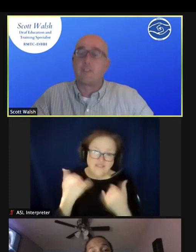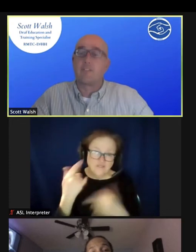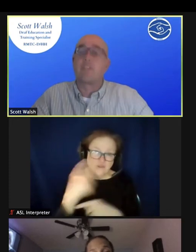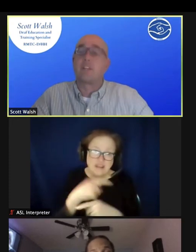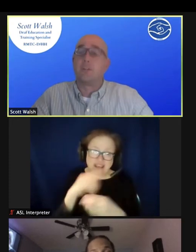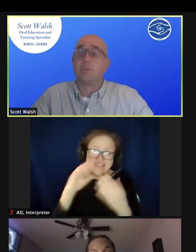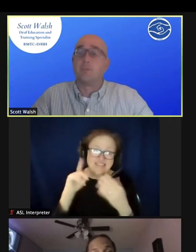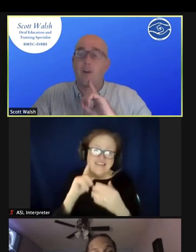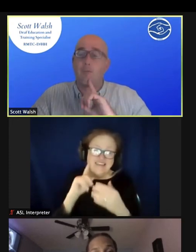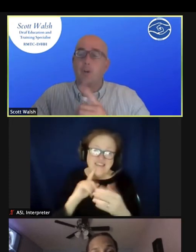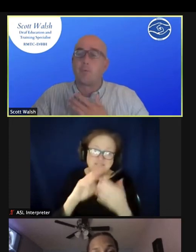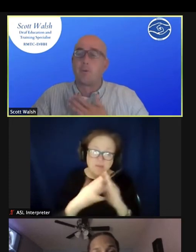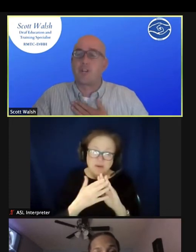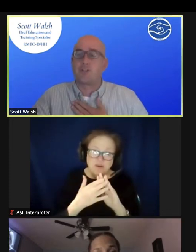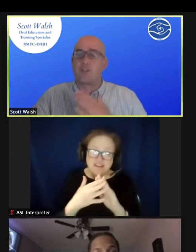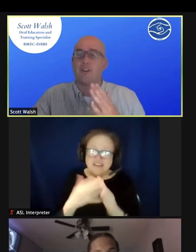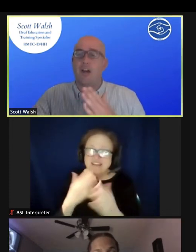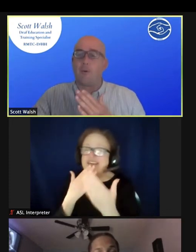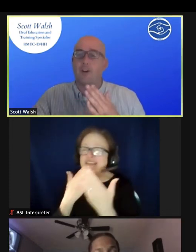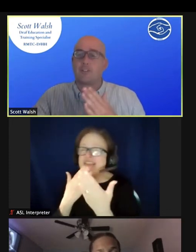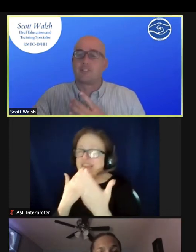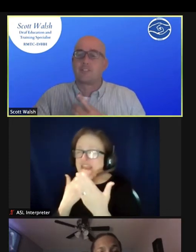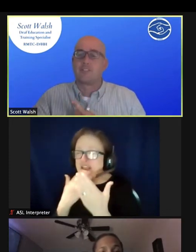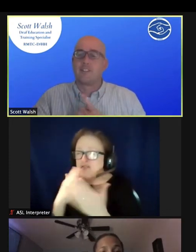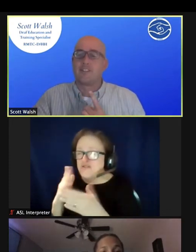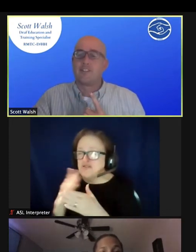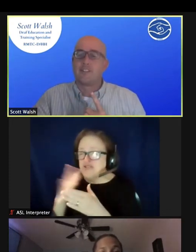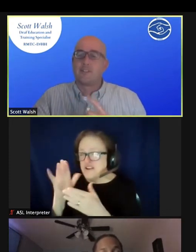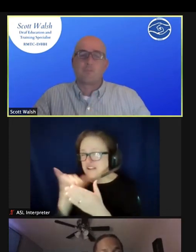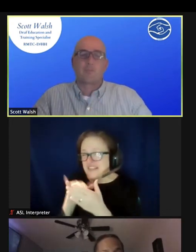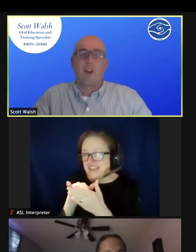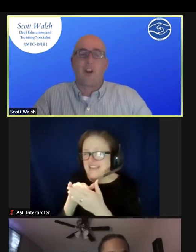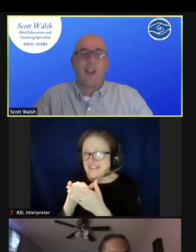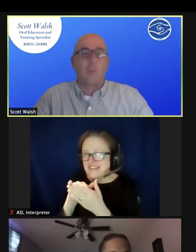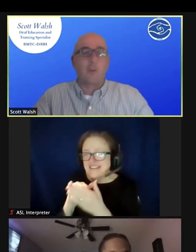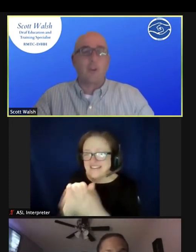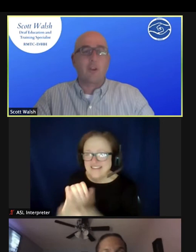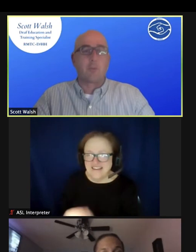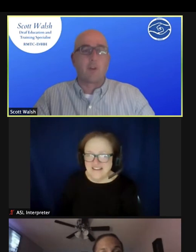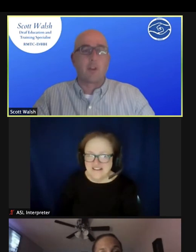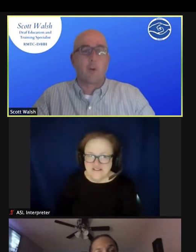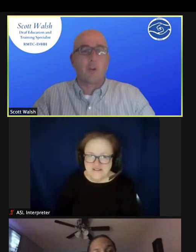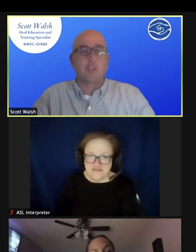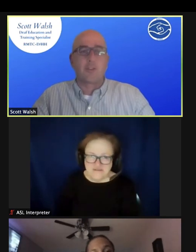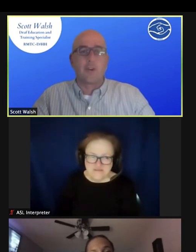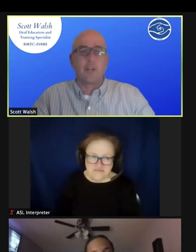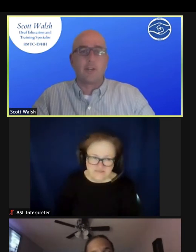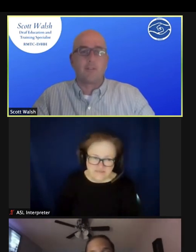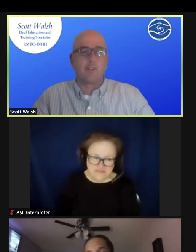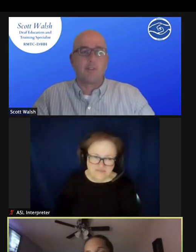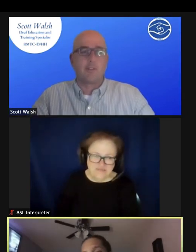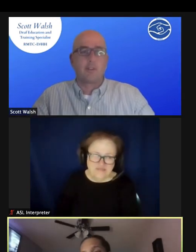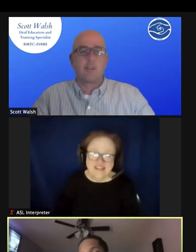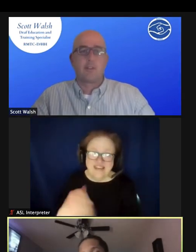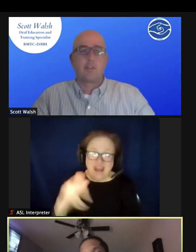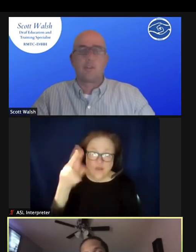Victor, thank you. I really appreciate you sharing that with us. All right, we are going to move on to question three.